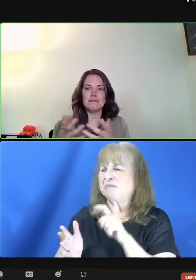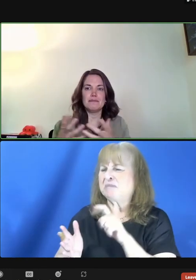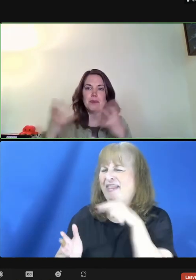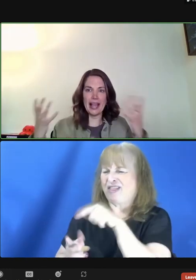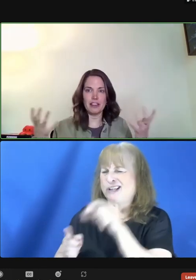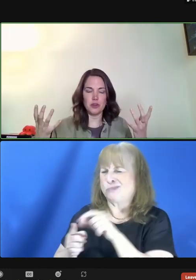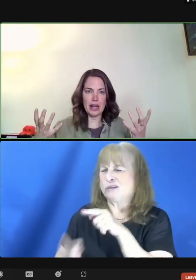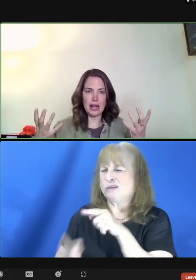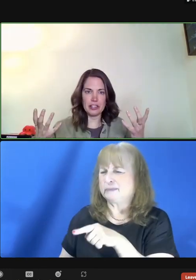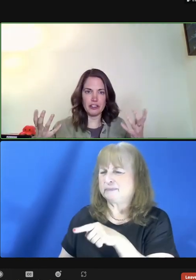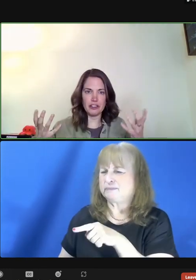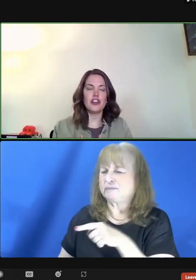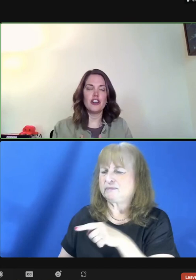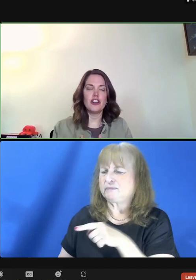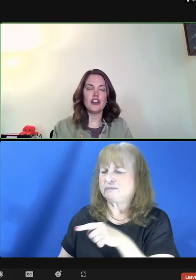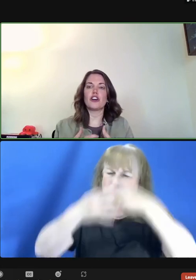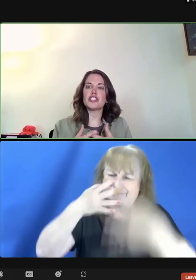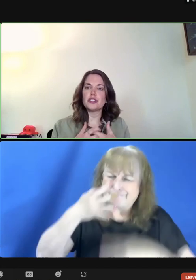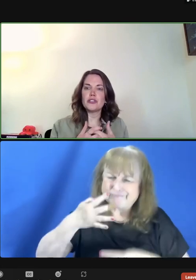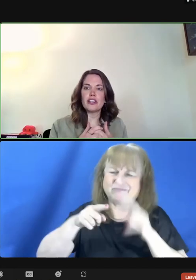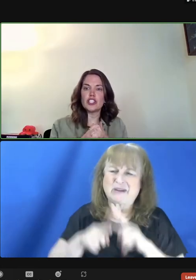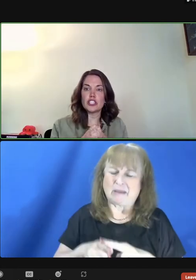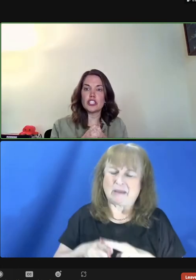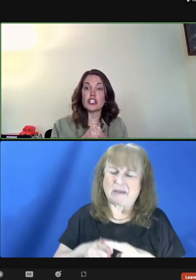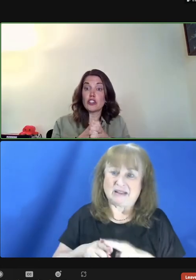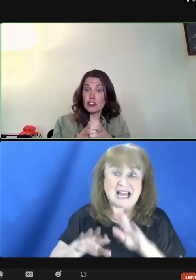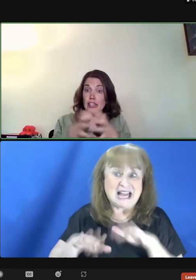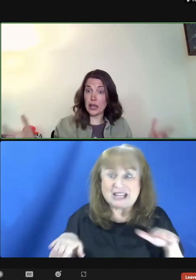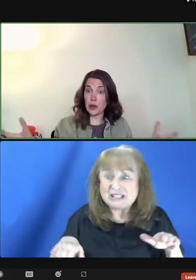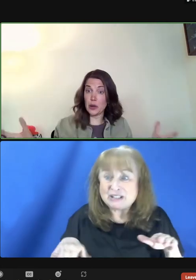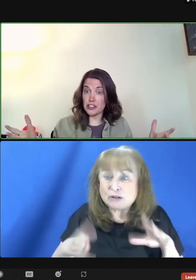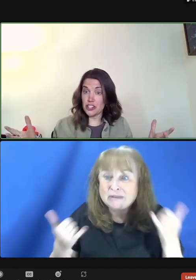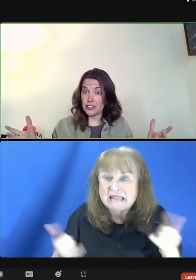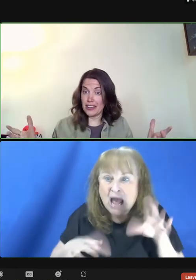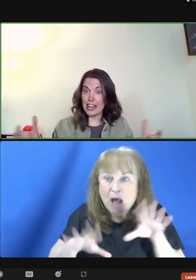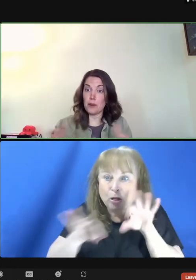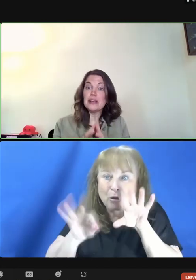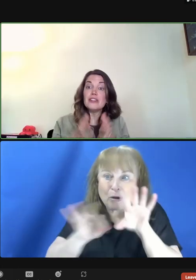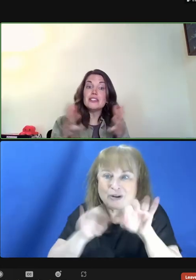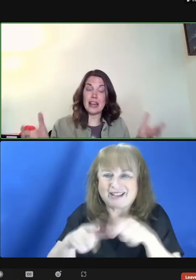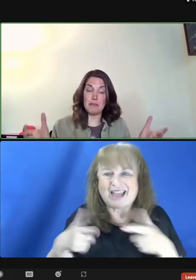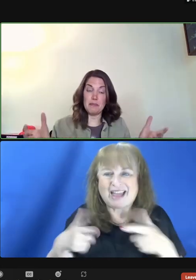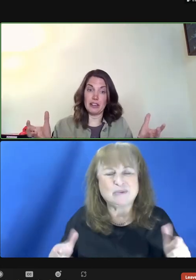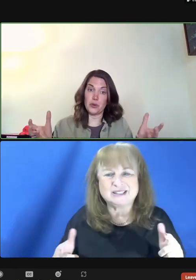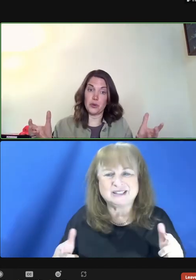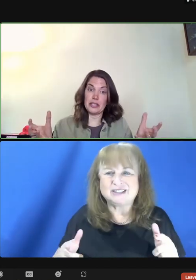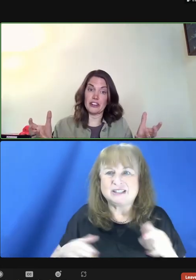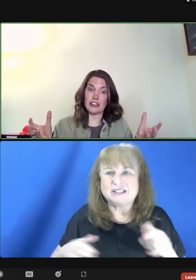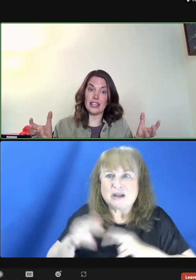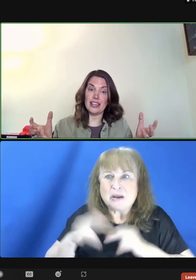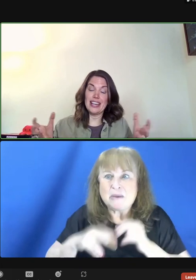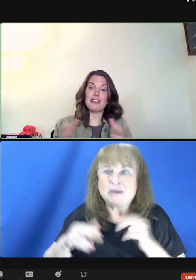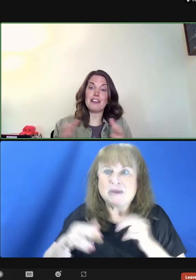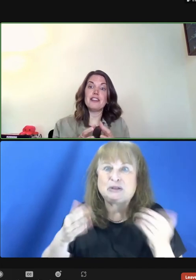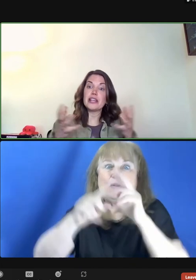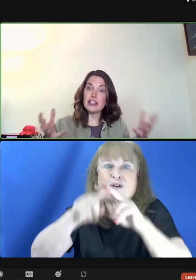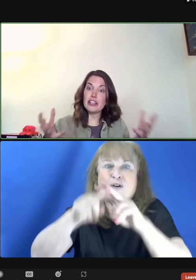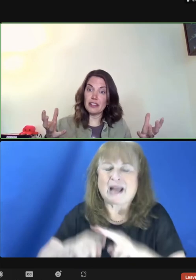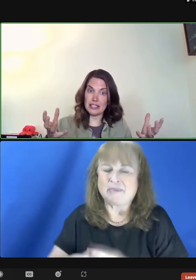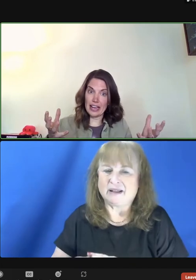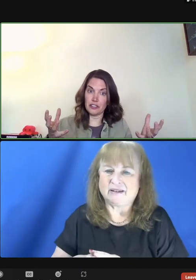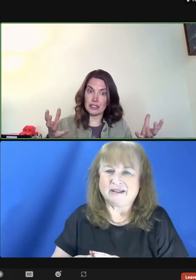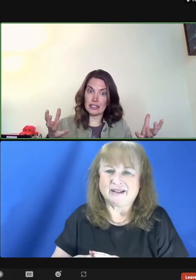have that bank of vocabulary. For our children that are just learning language and are building that bank of vocabulary,